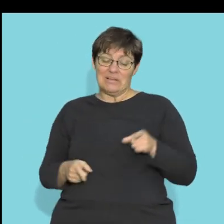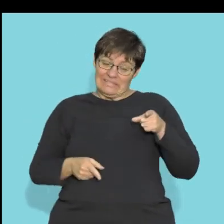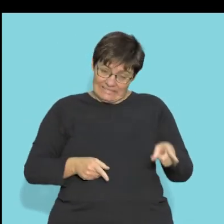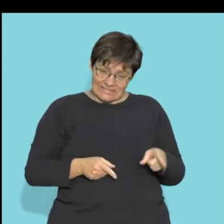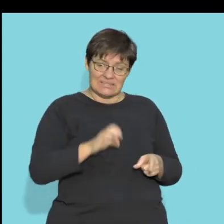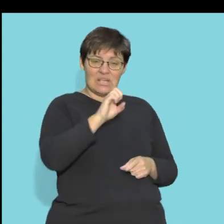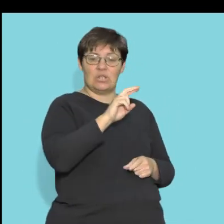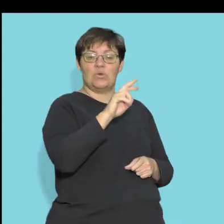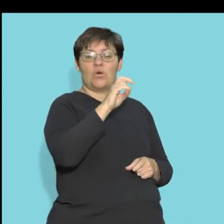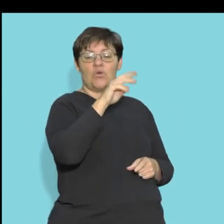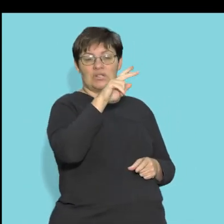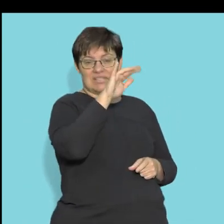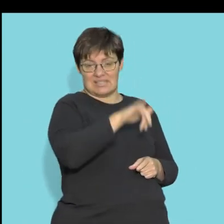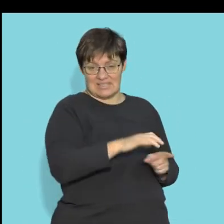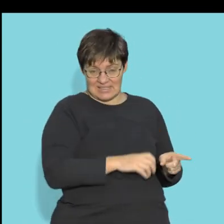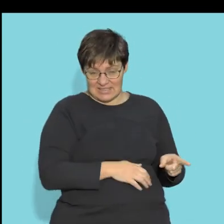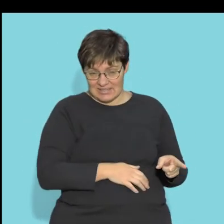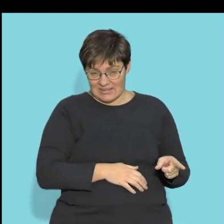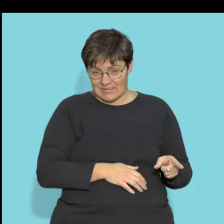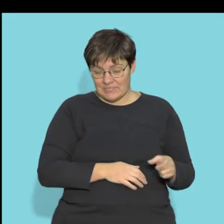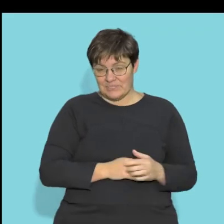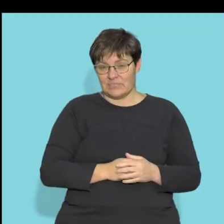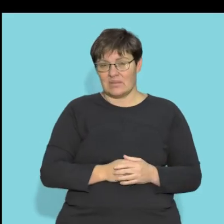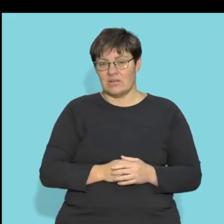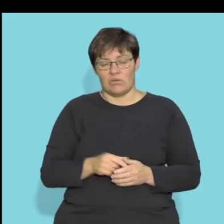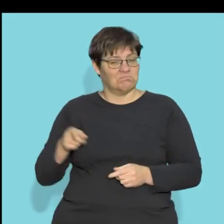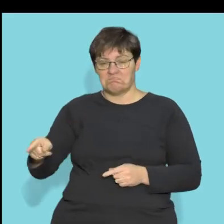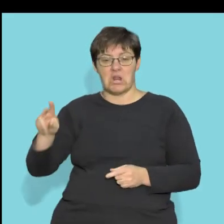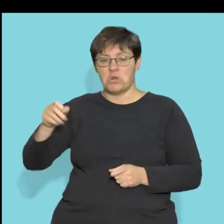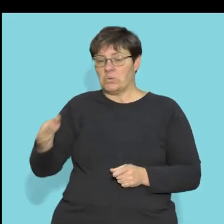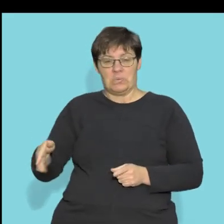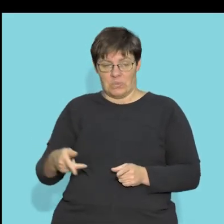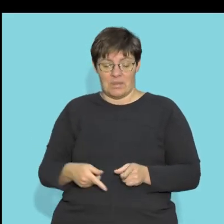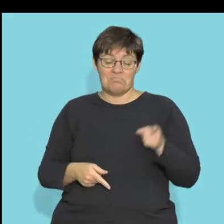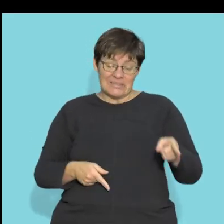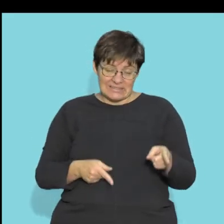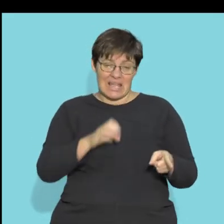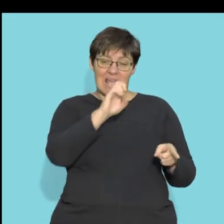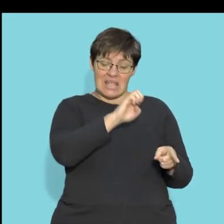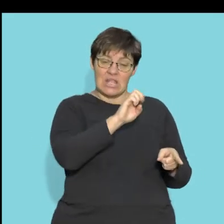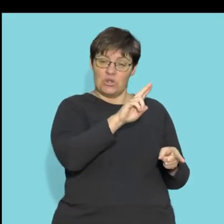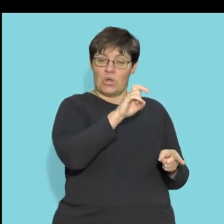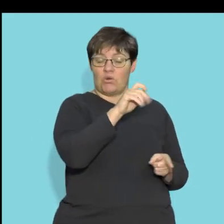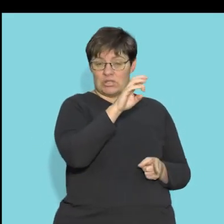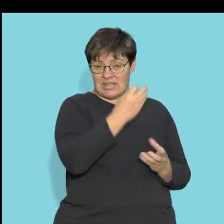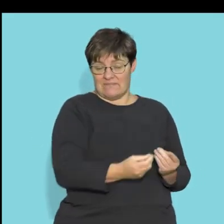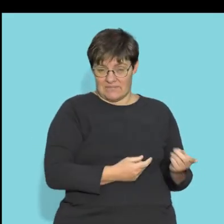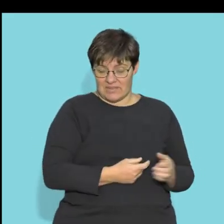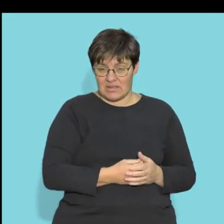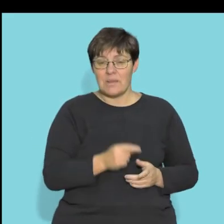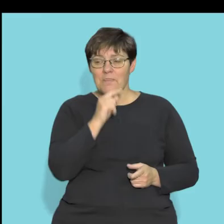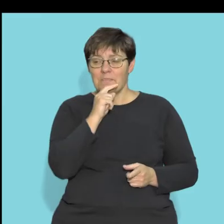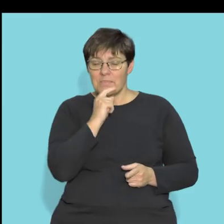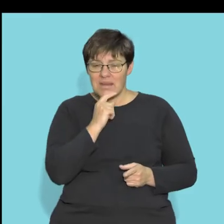this concept of what is a nucleus. So we've looked at what a cell membrane is, all right, so separating